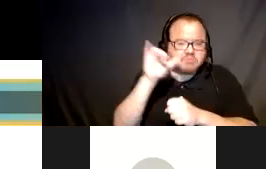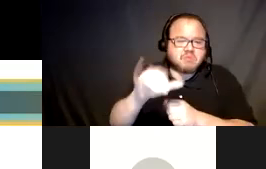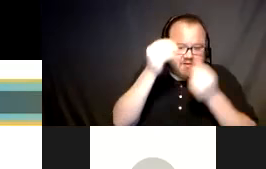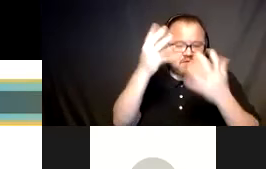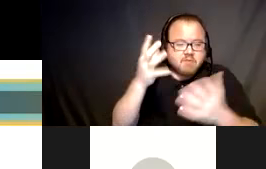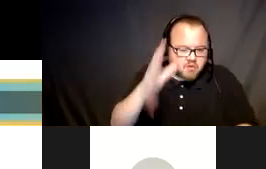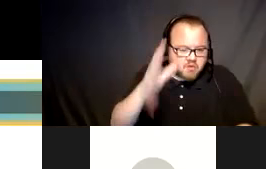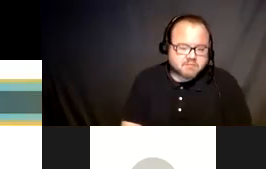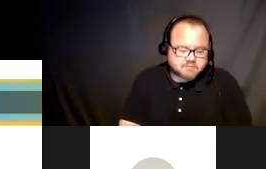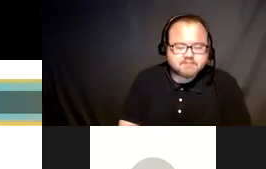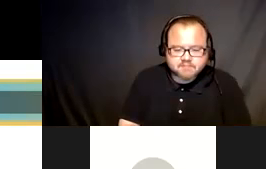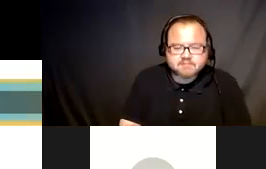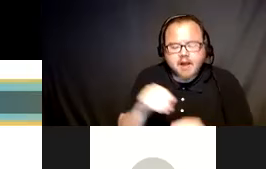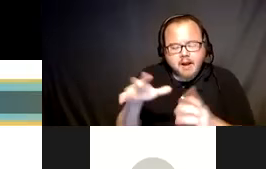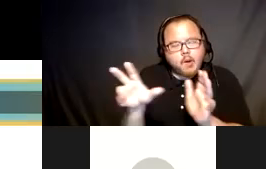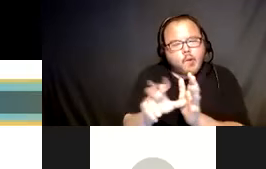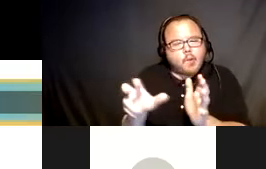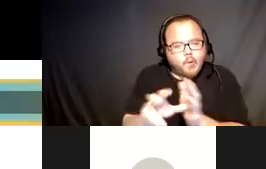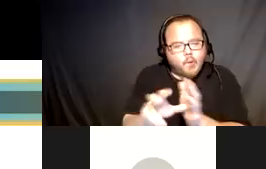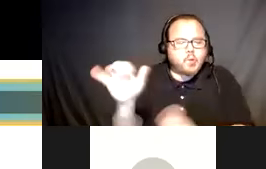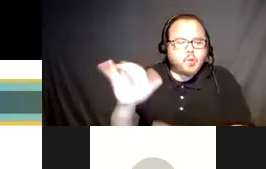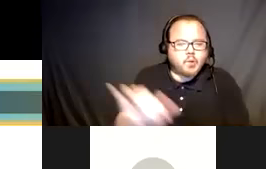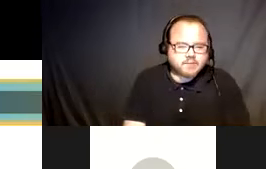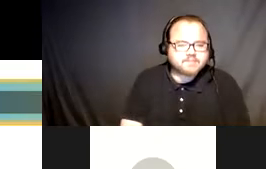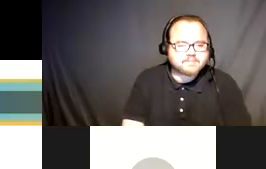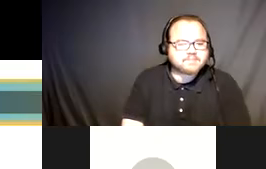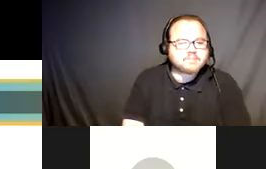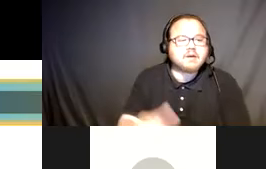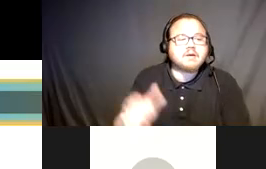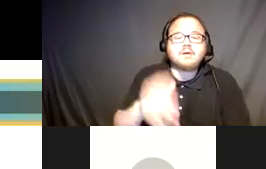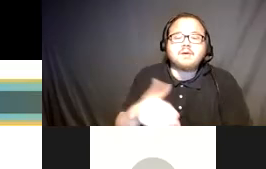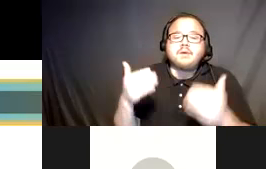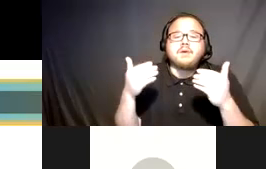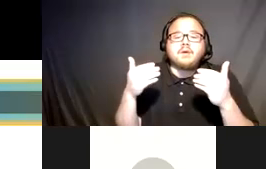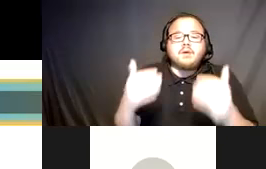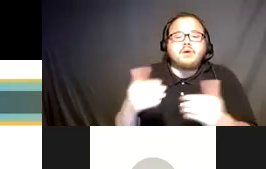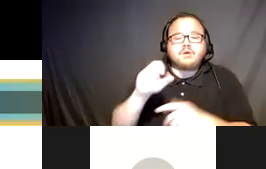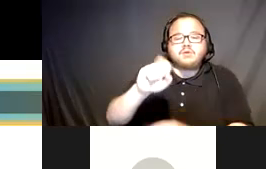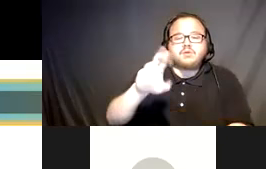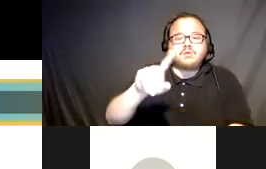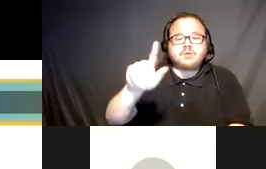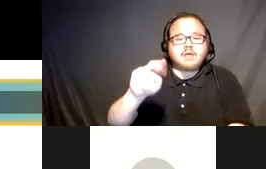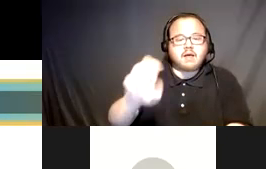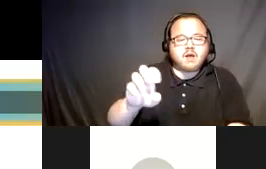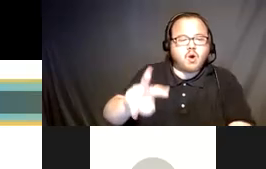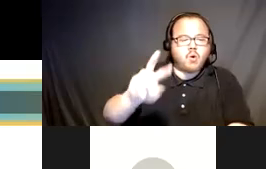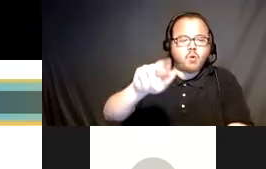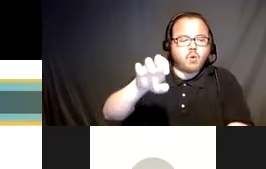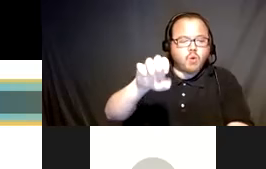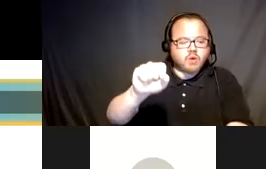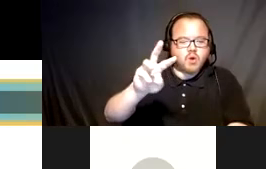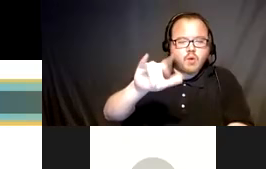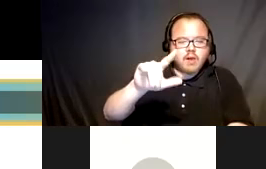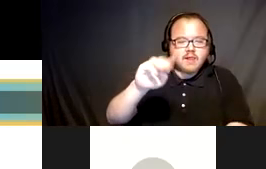for, as well as the recording. So without further ado, let's talk. Susanna Juarez-Williamson is going to be